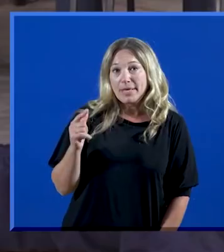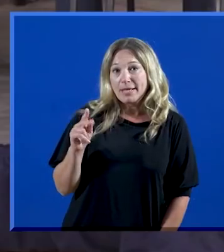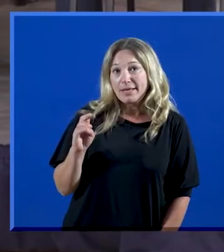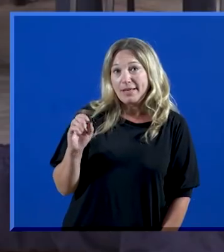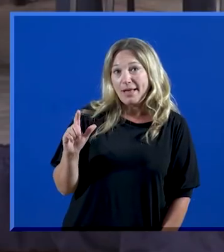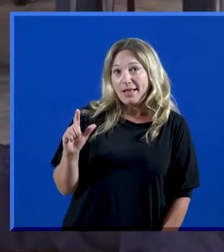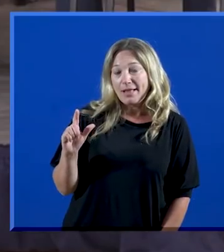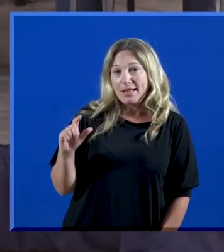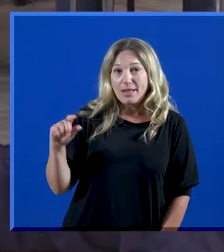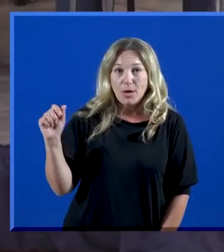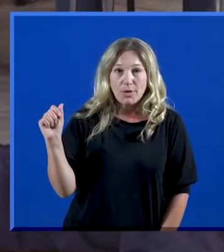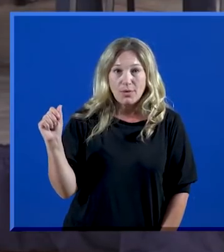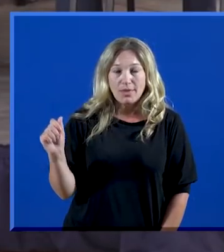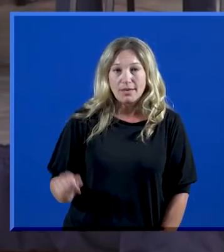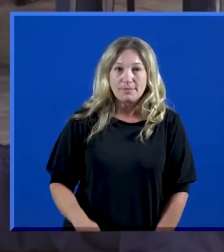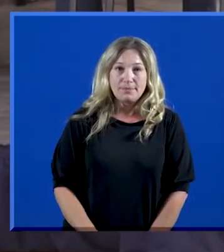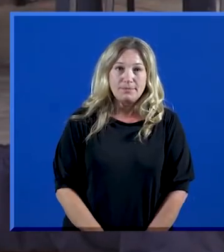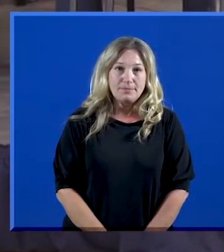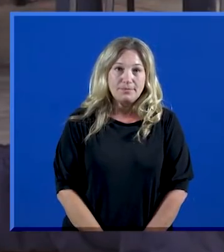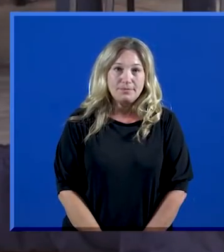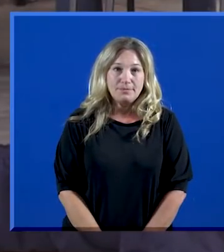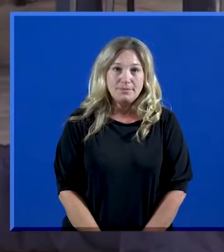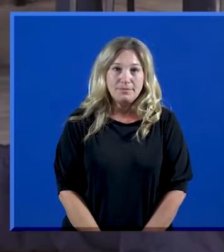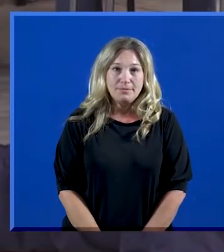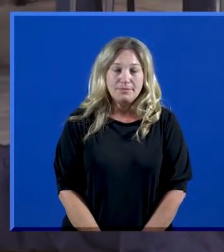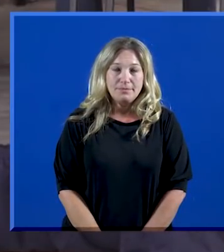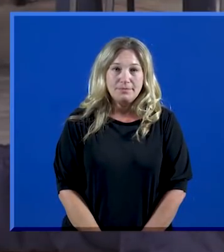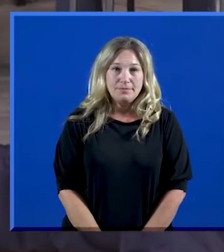Miguel Aureola.